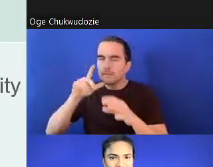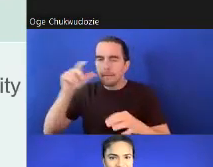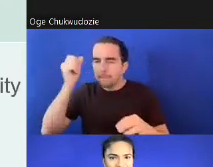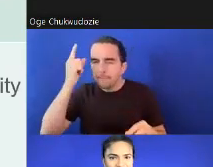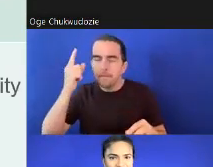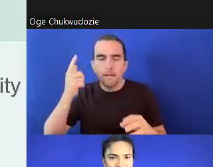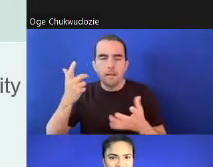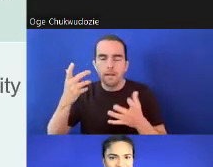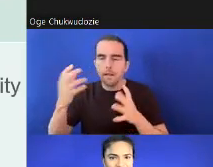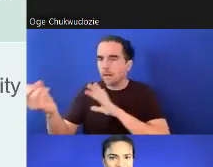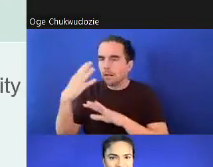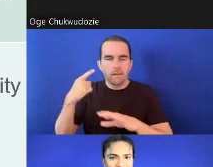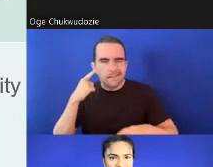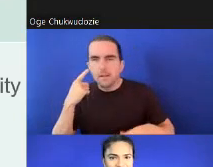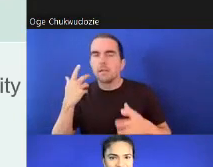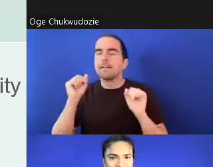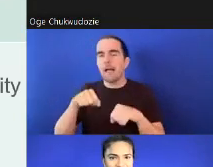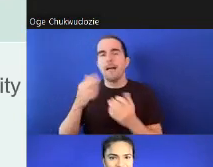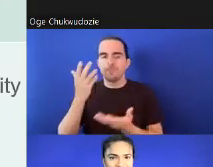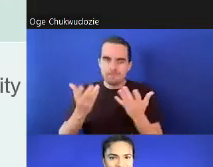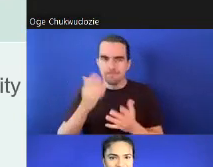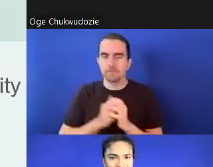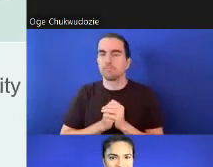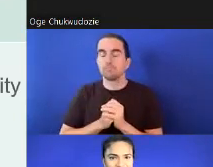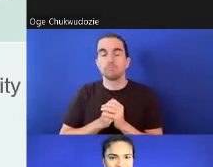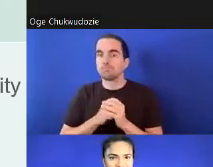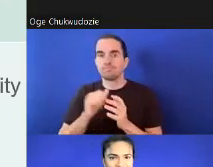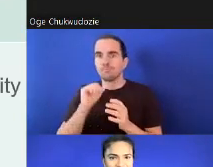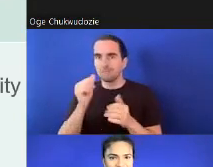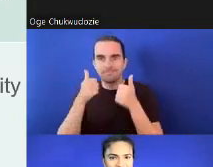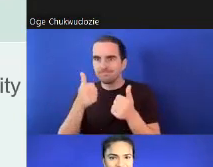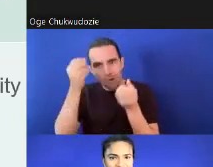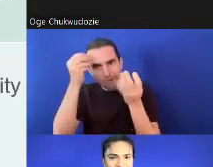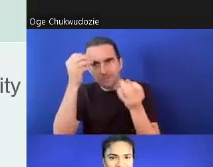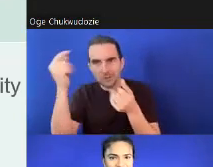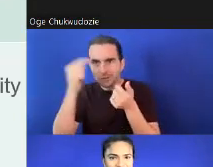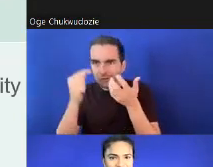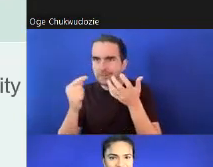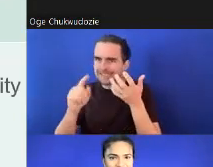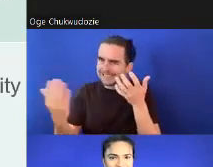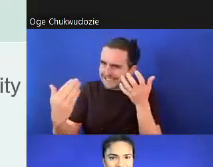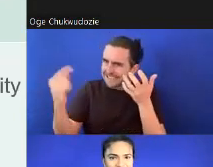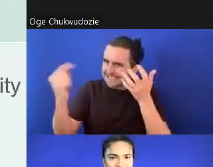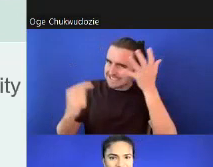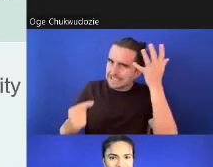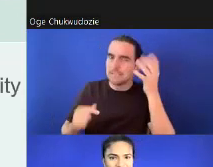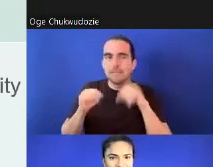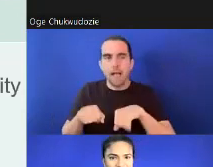provide enough information about the person, then providing response will be difficult and you cannot make